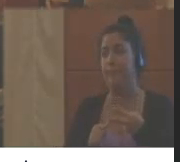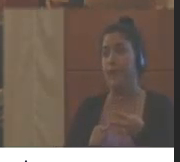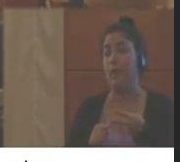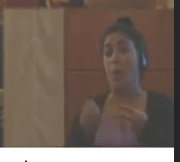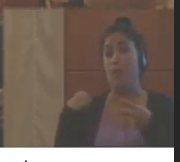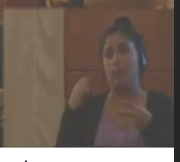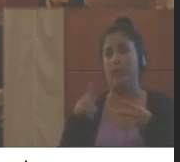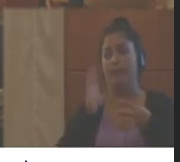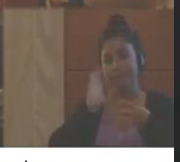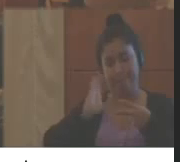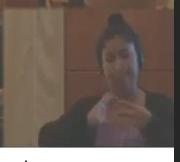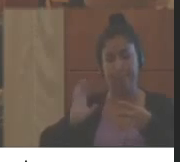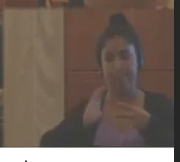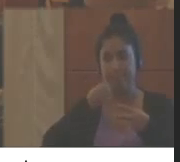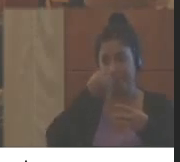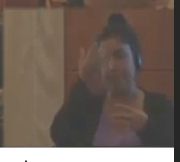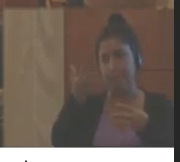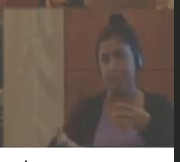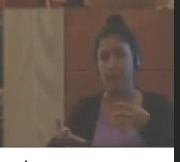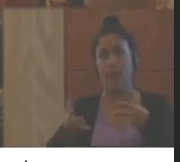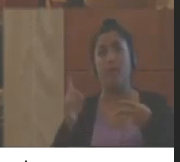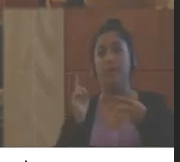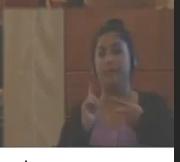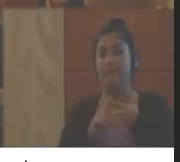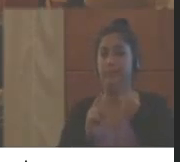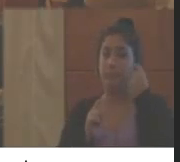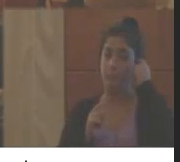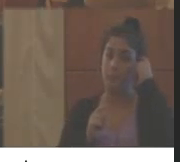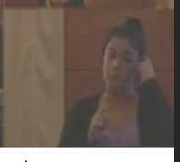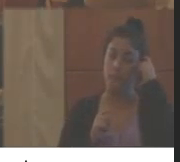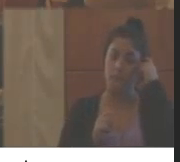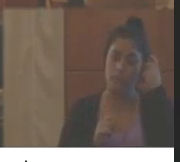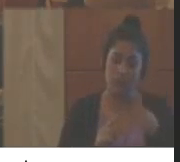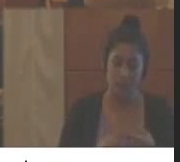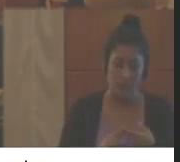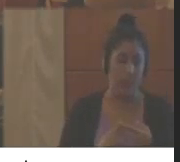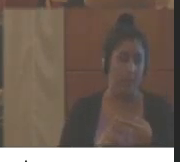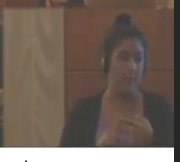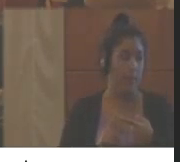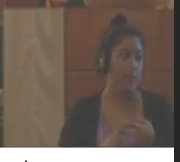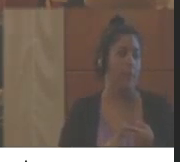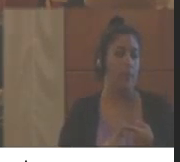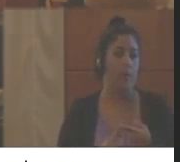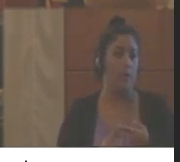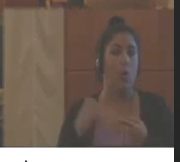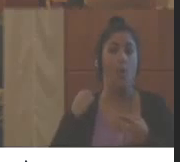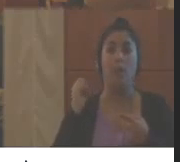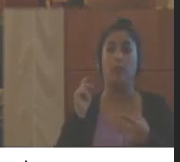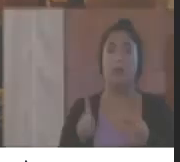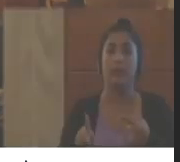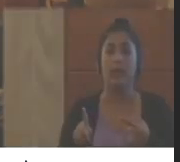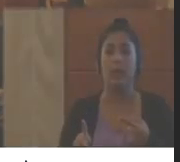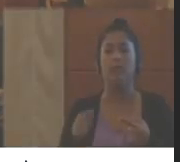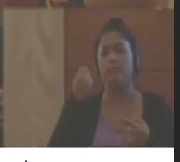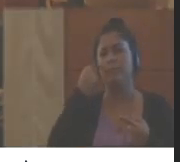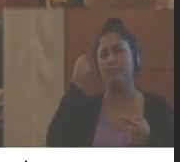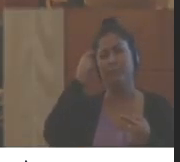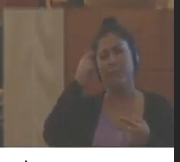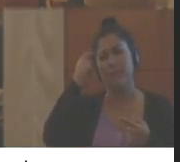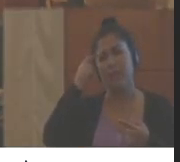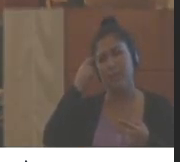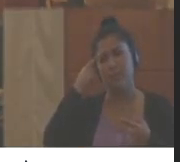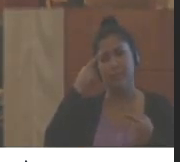and assessment activities in such a way as professional as the IDB does, that's not done overnight,